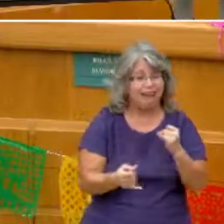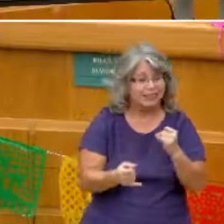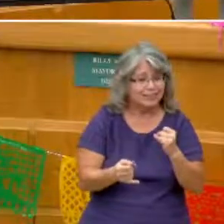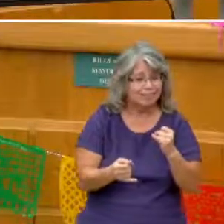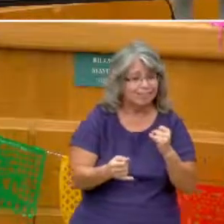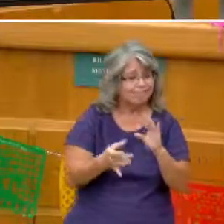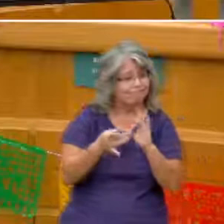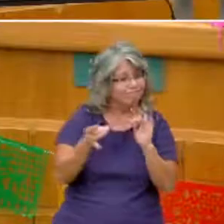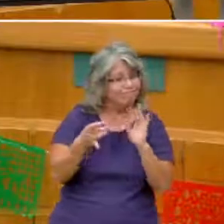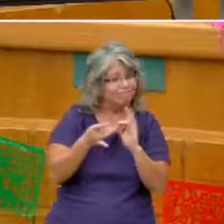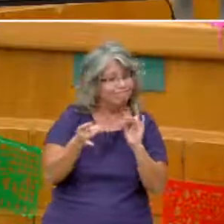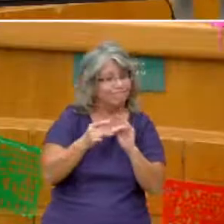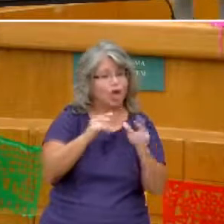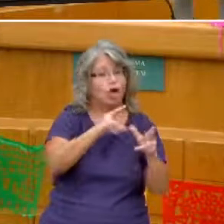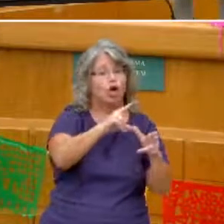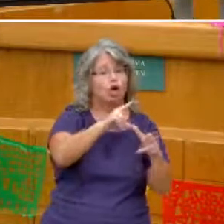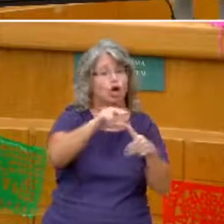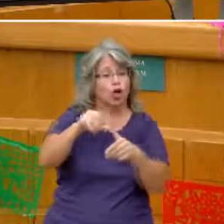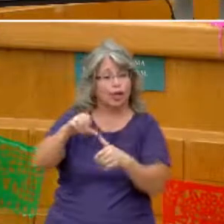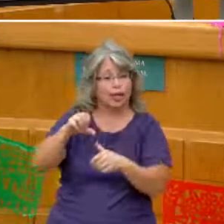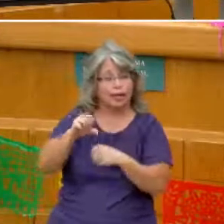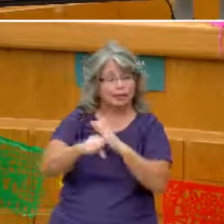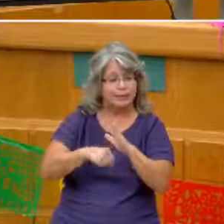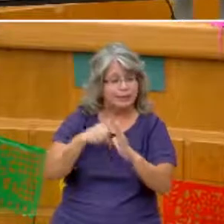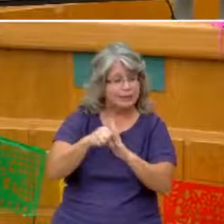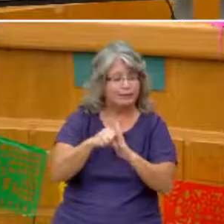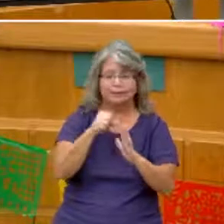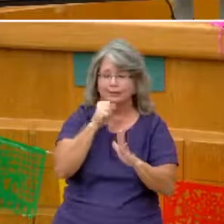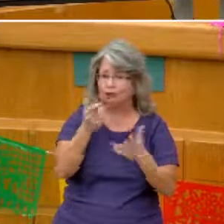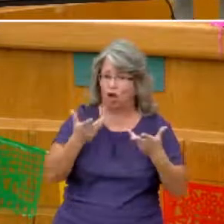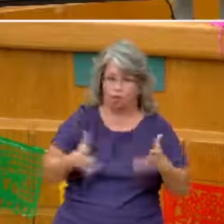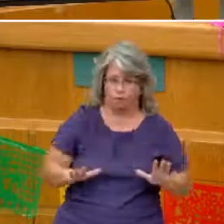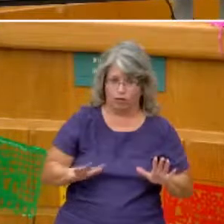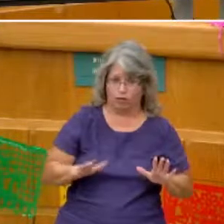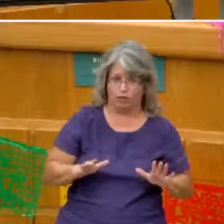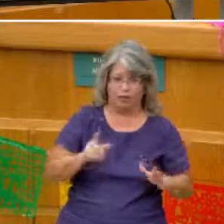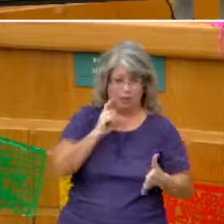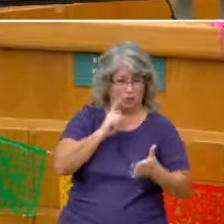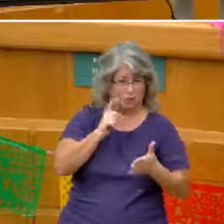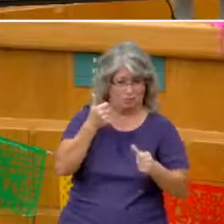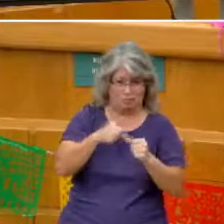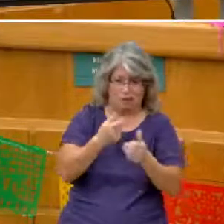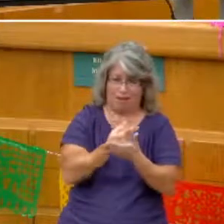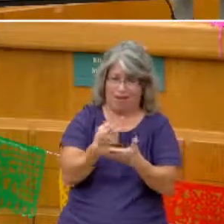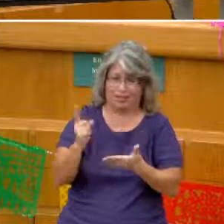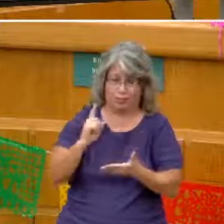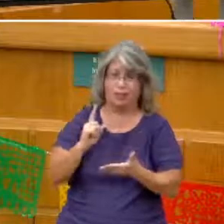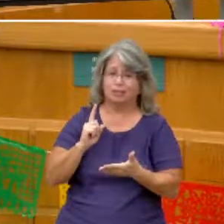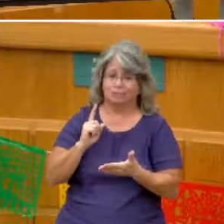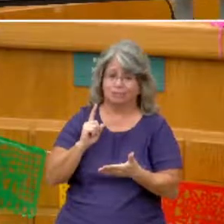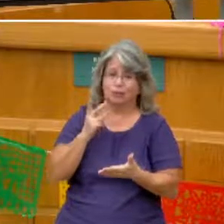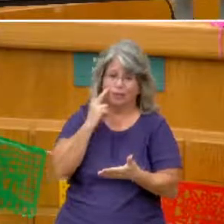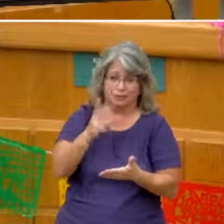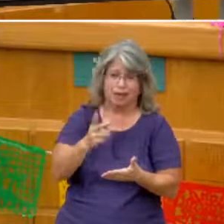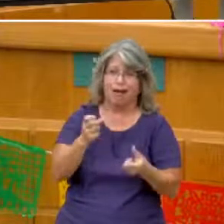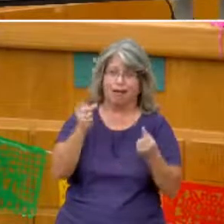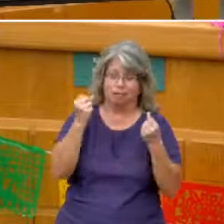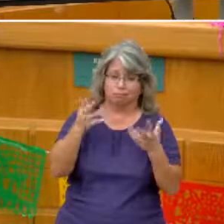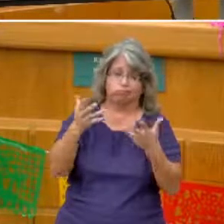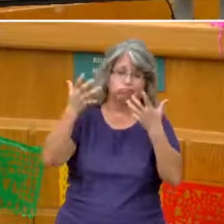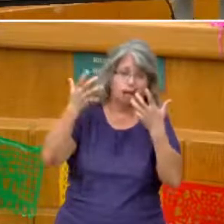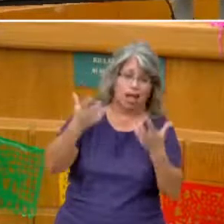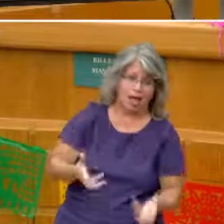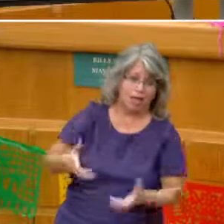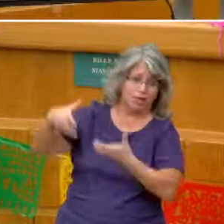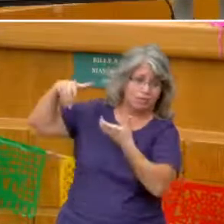that heavy rains can come quickly and create hazardous conditions. I urge everyone to stay prepared,